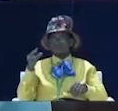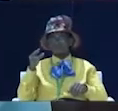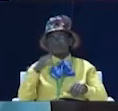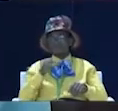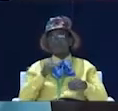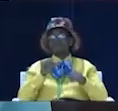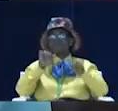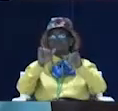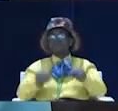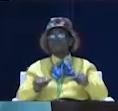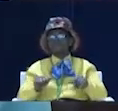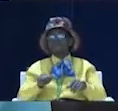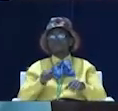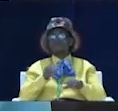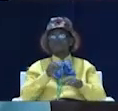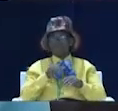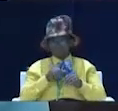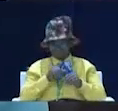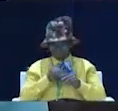Call on him.